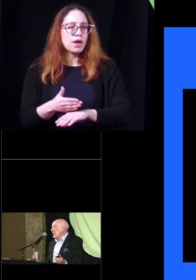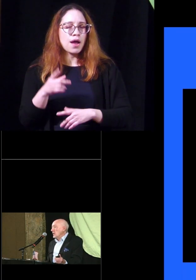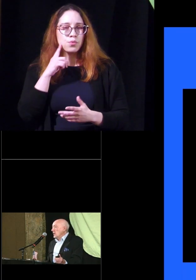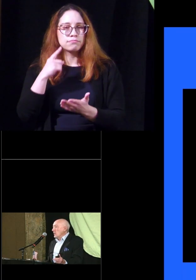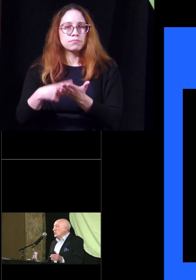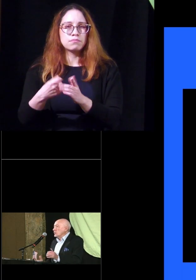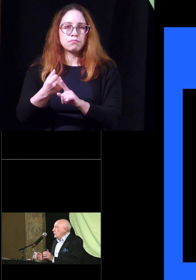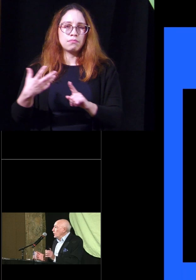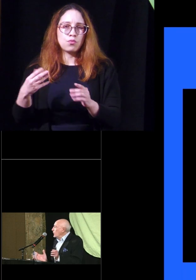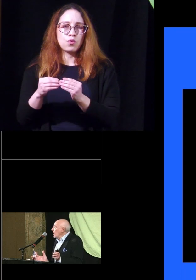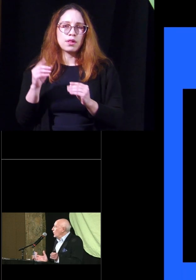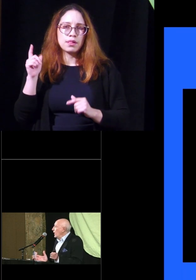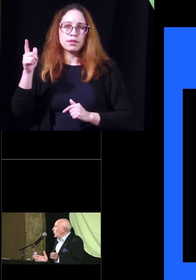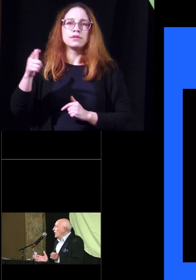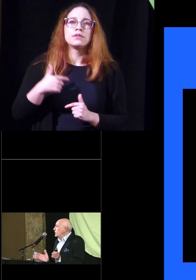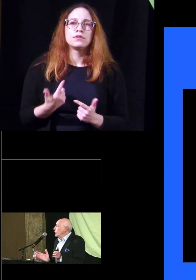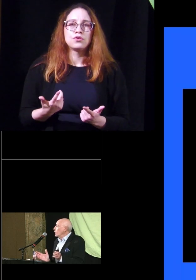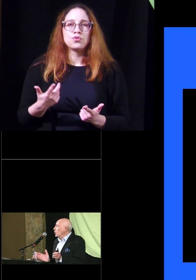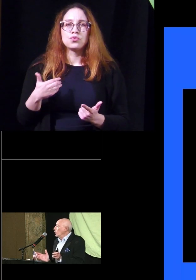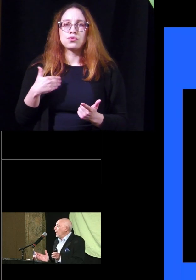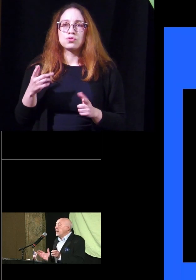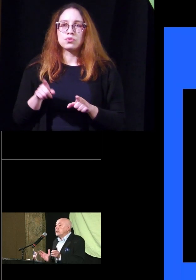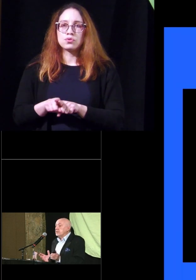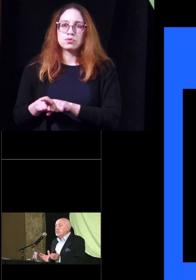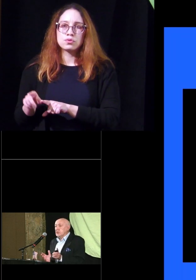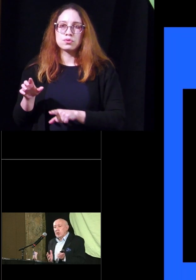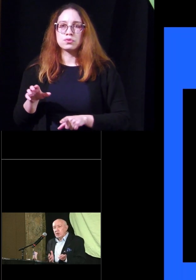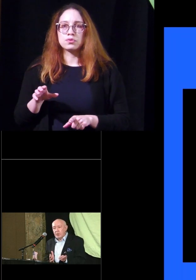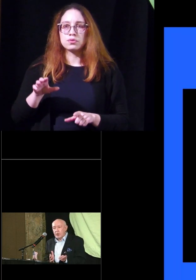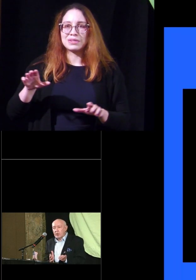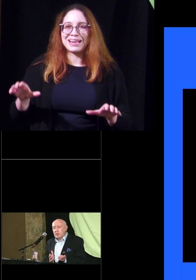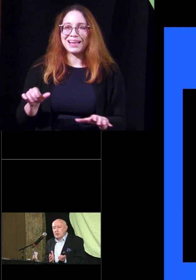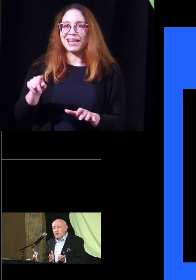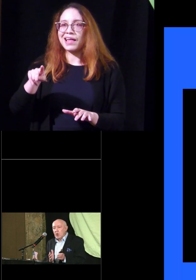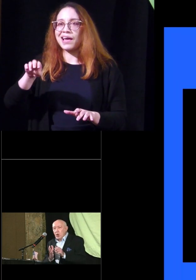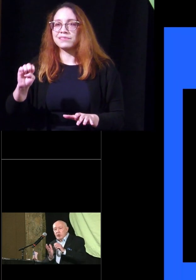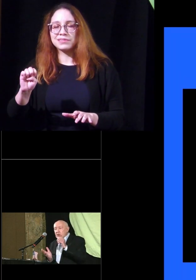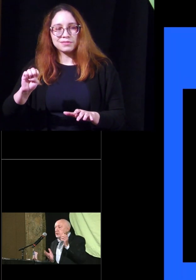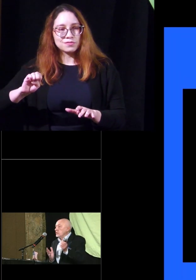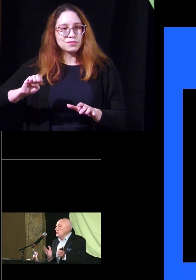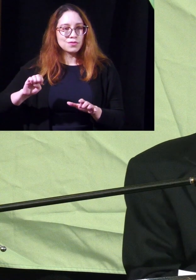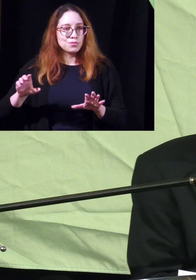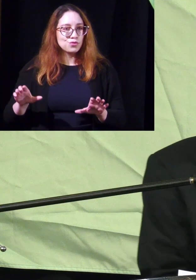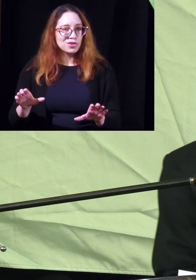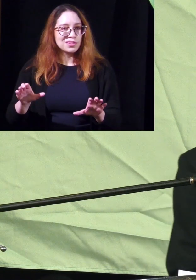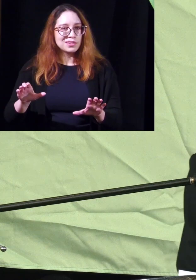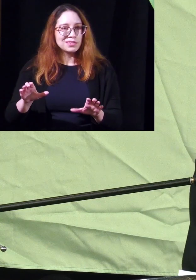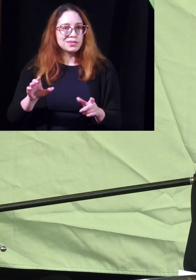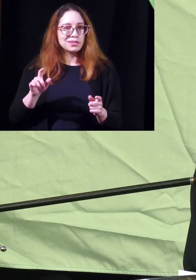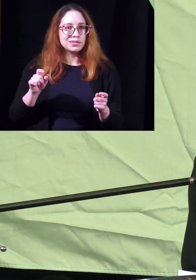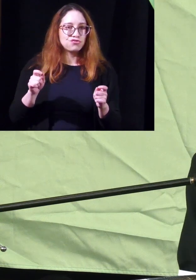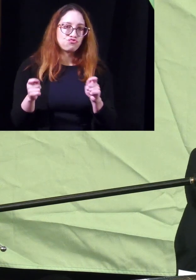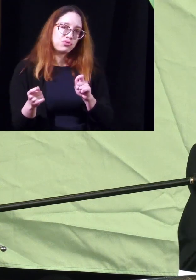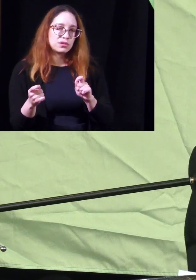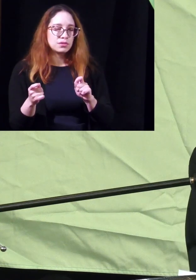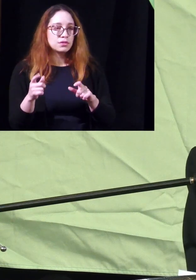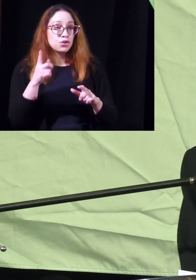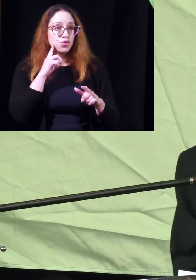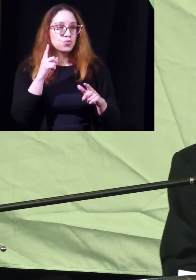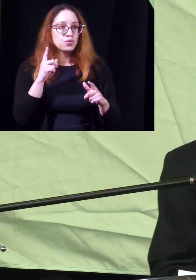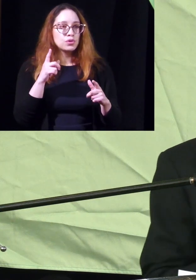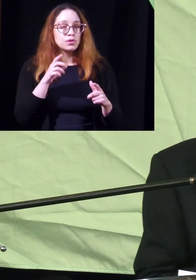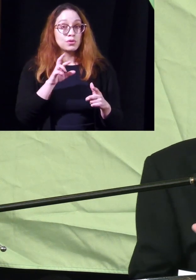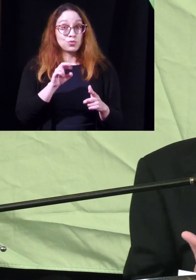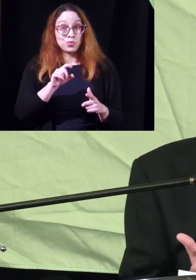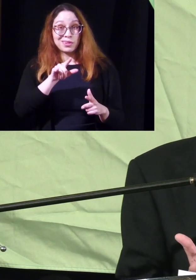later. Because we split that up now, we have something we call active secondary progressive, which is a transitioning stage. When you were